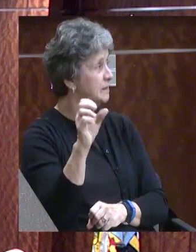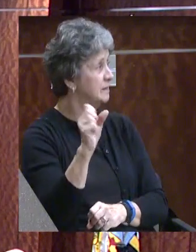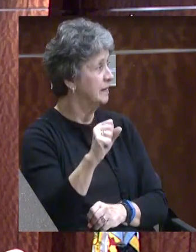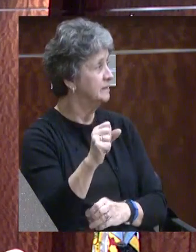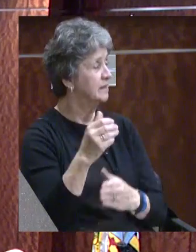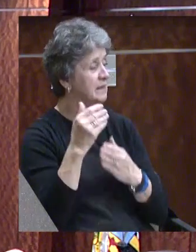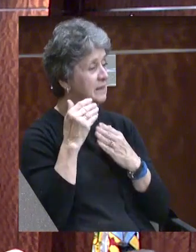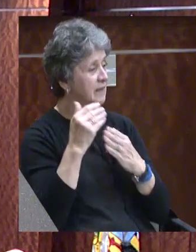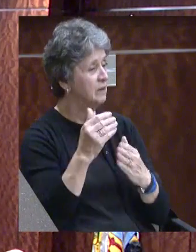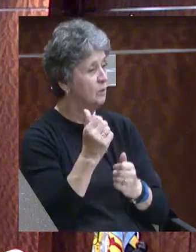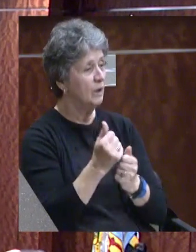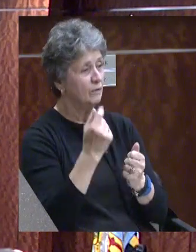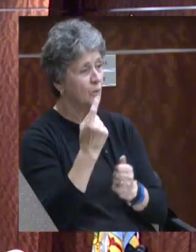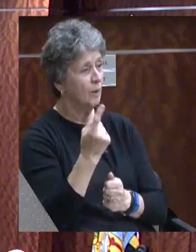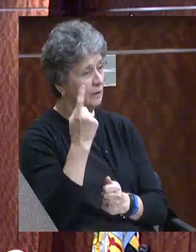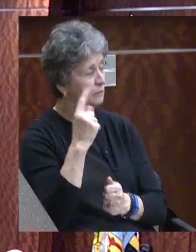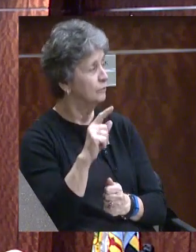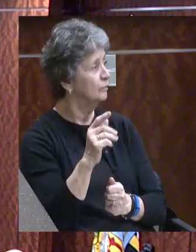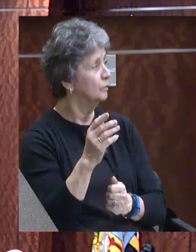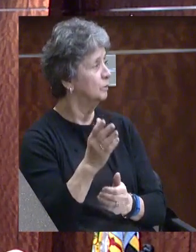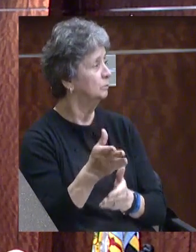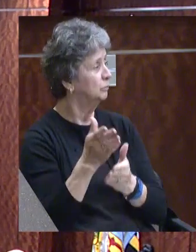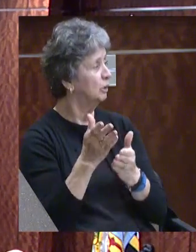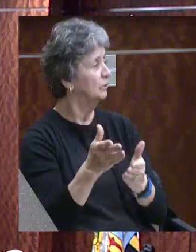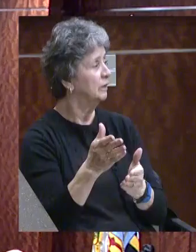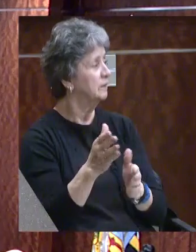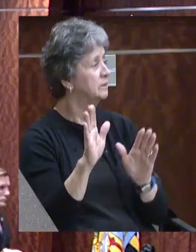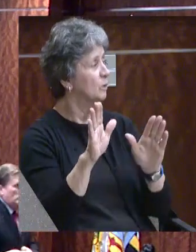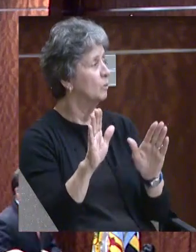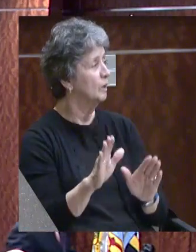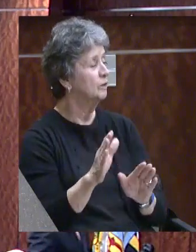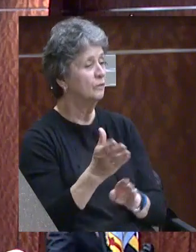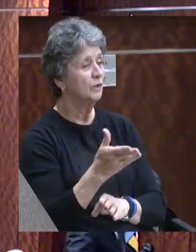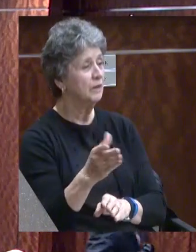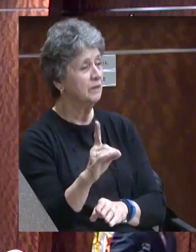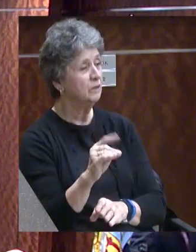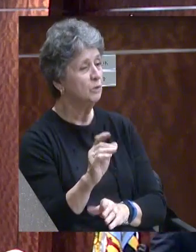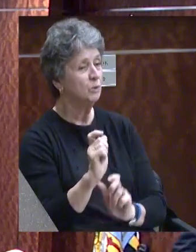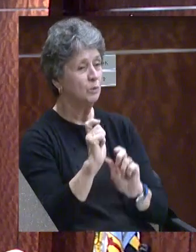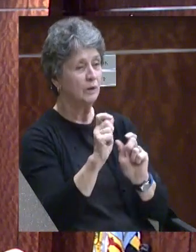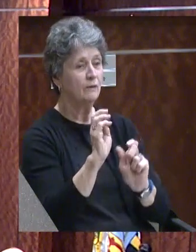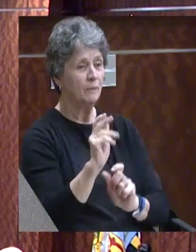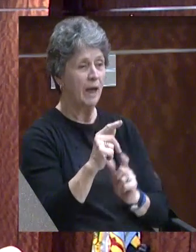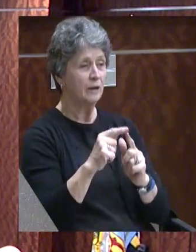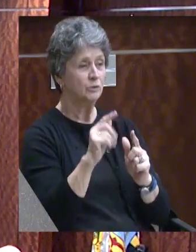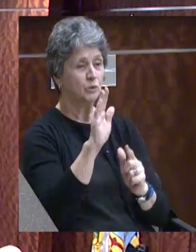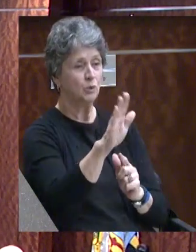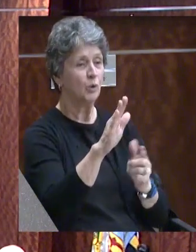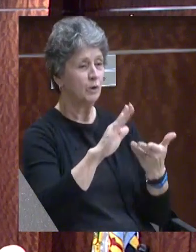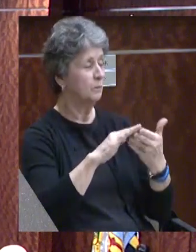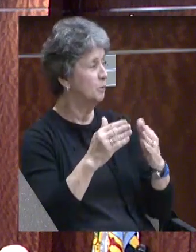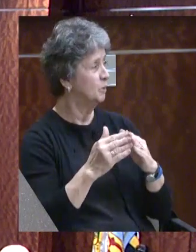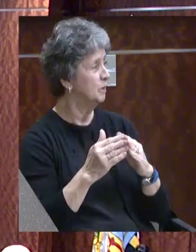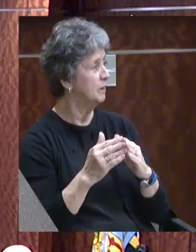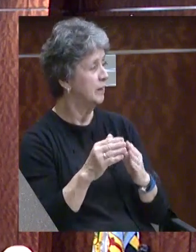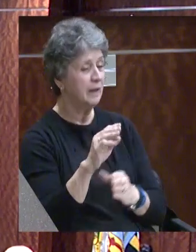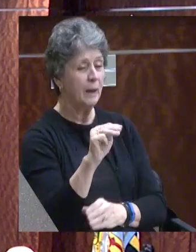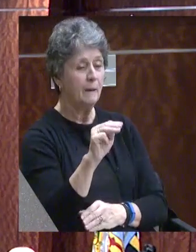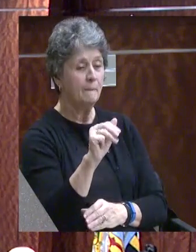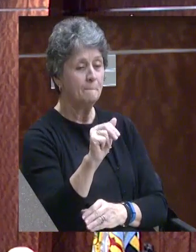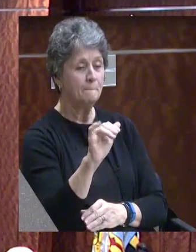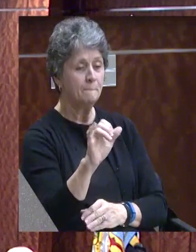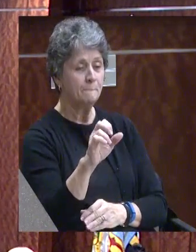one of them for serving. It's a great thing for you to do to give back to your community. Mayor Mo.